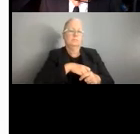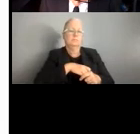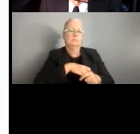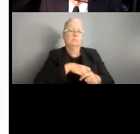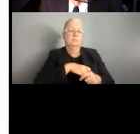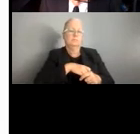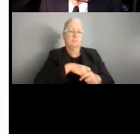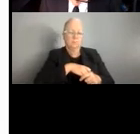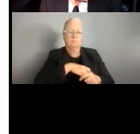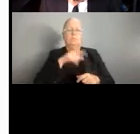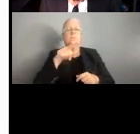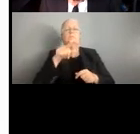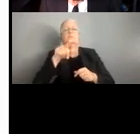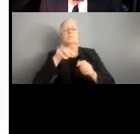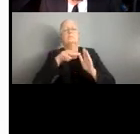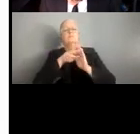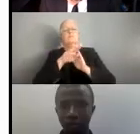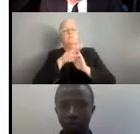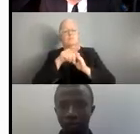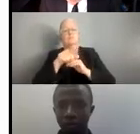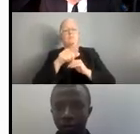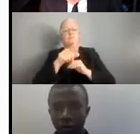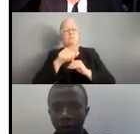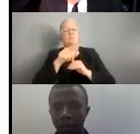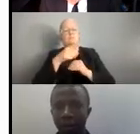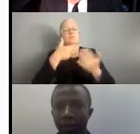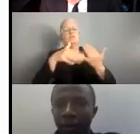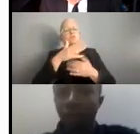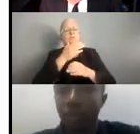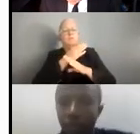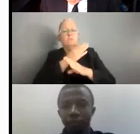Improved social protection for disabled people.